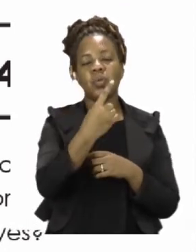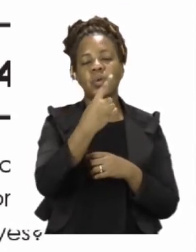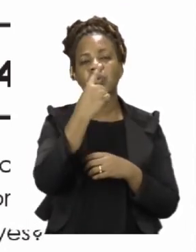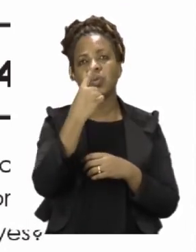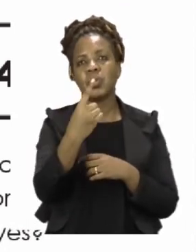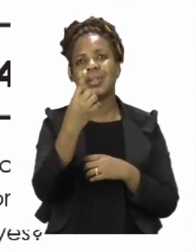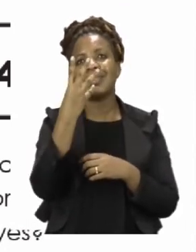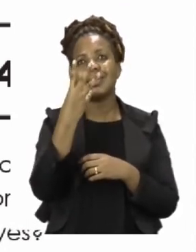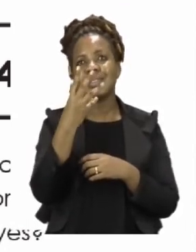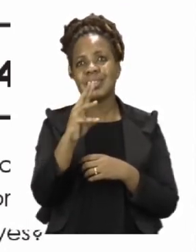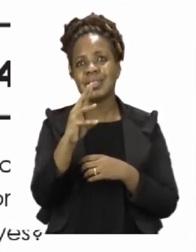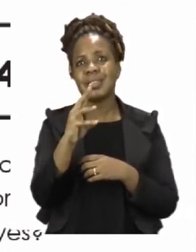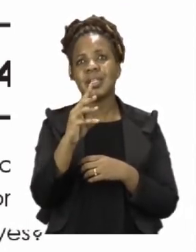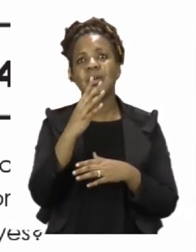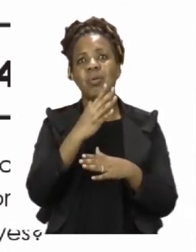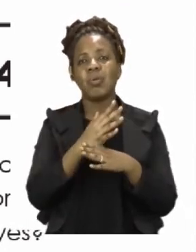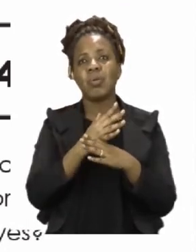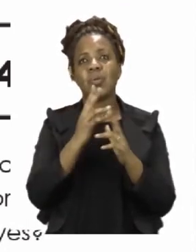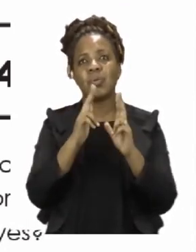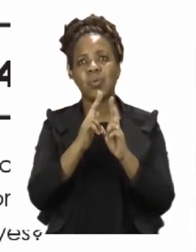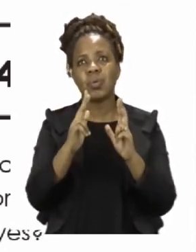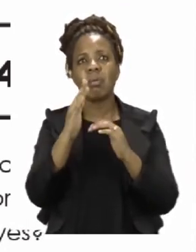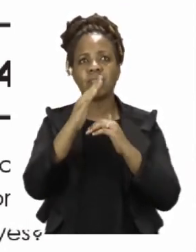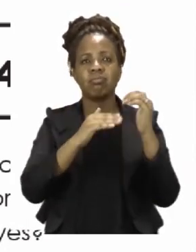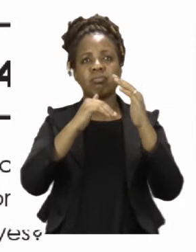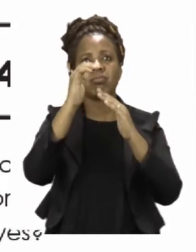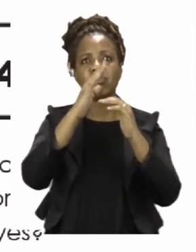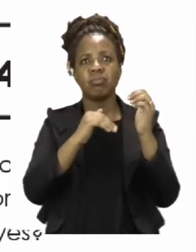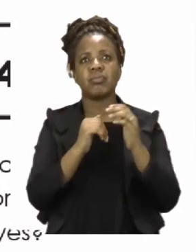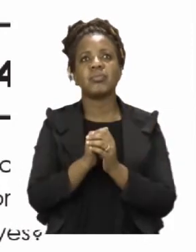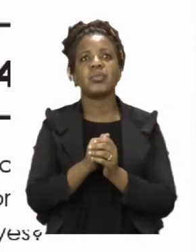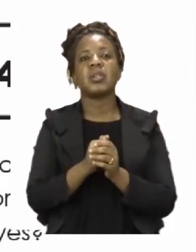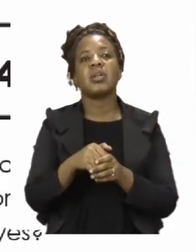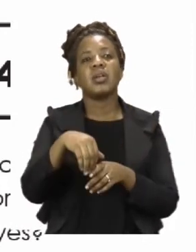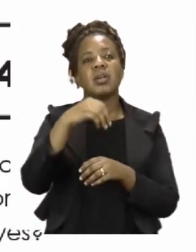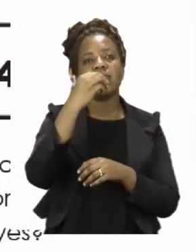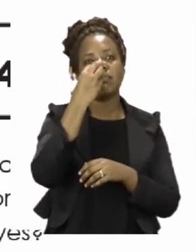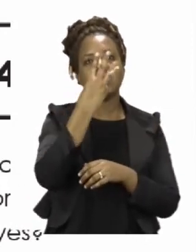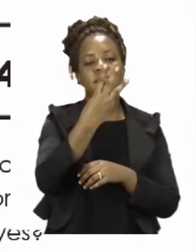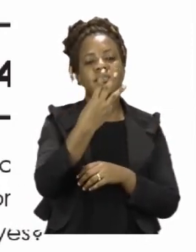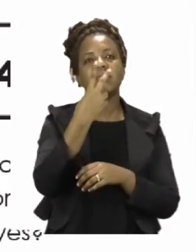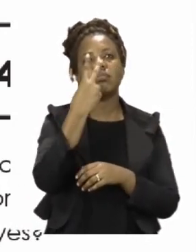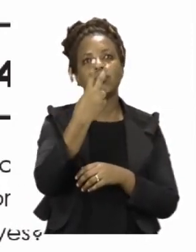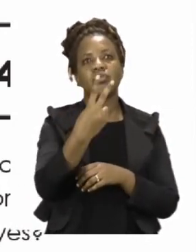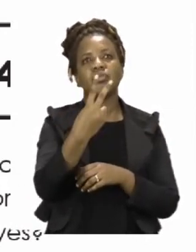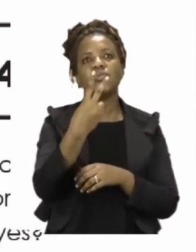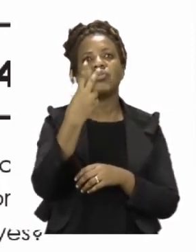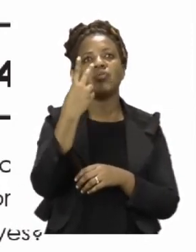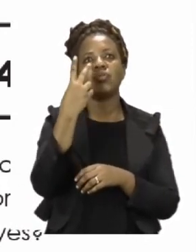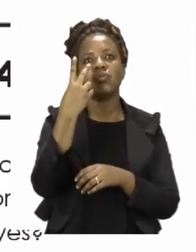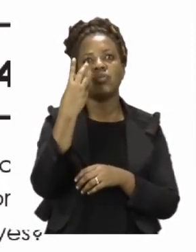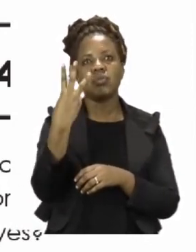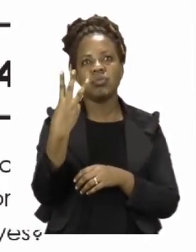please take your time. But before we go there, let's now move on to number 13, page